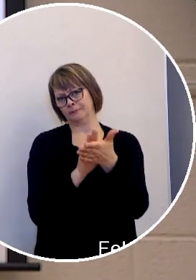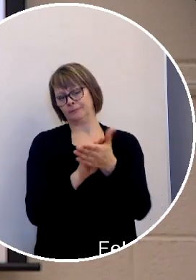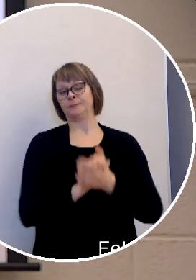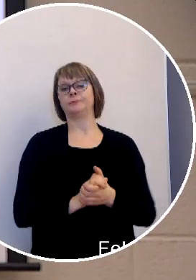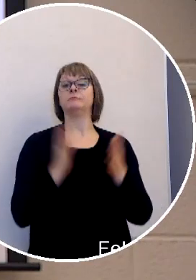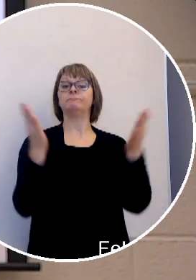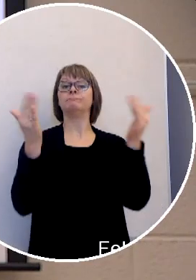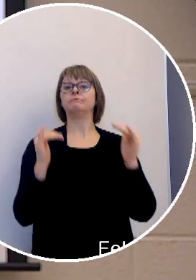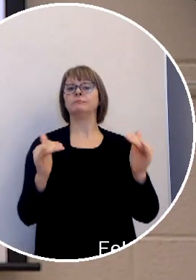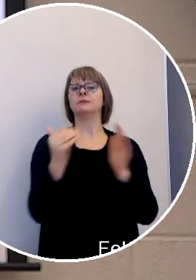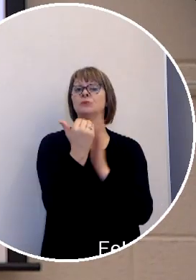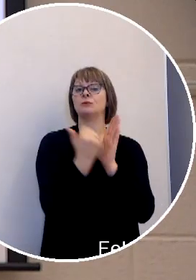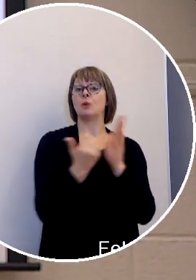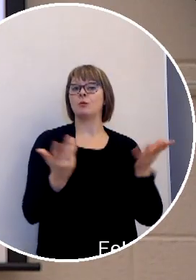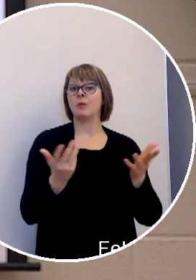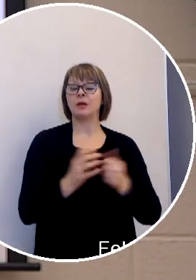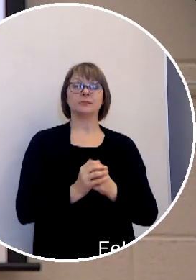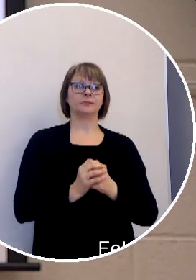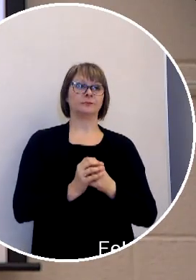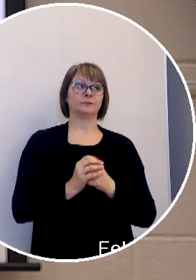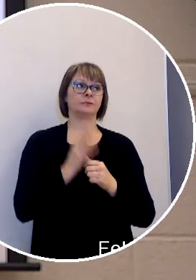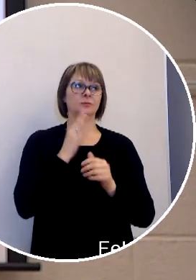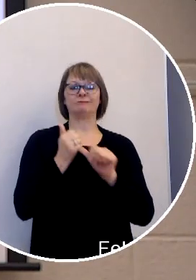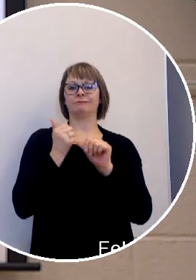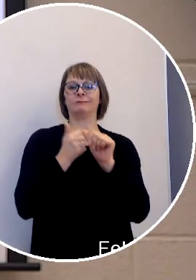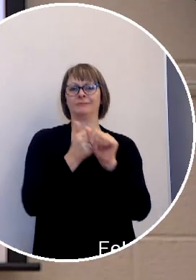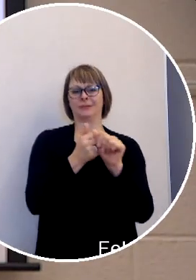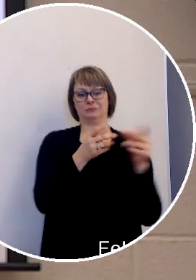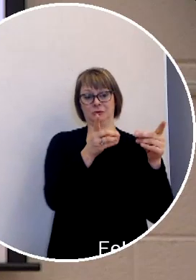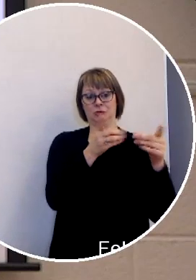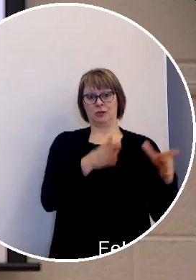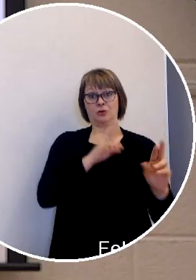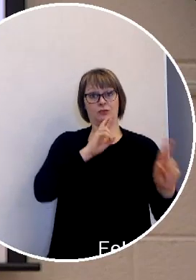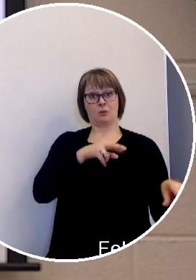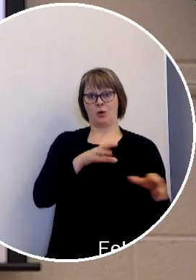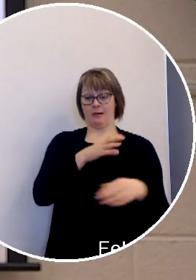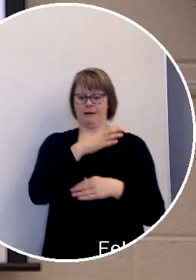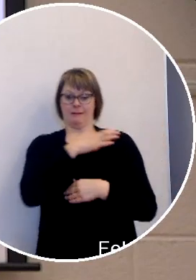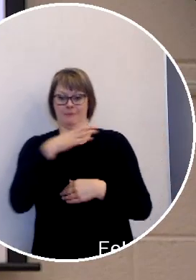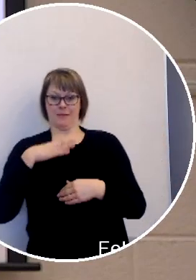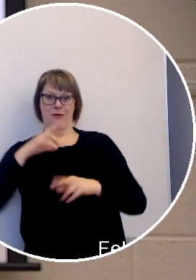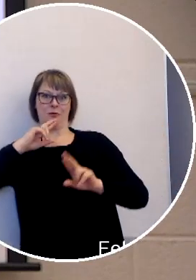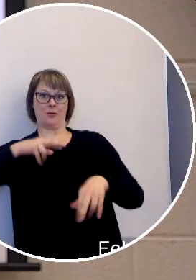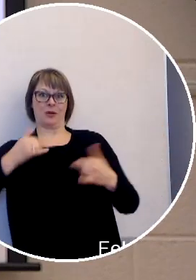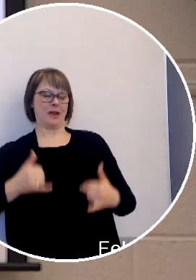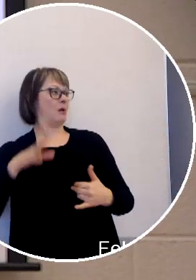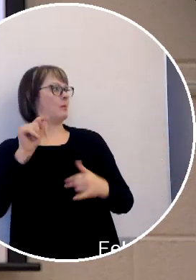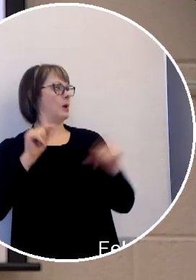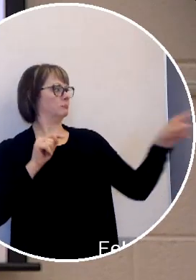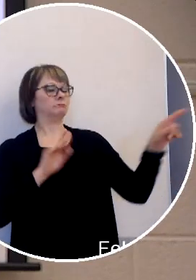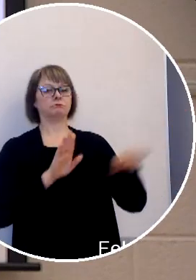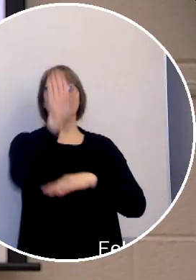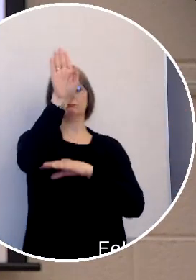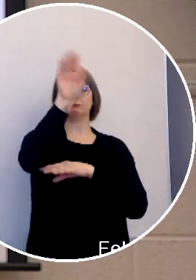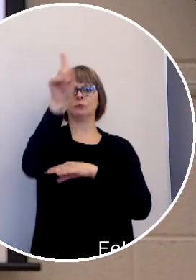next on the agenda is, normally we follow the director's report with committee reports, but because of some of that... Oh, you